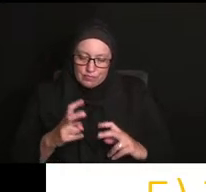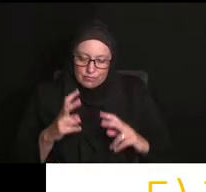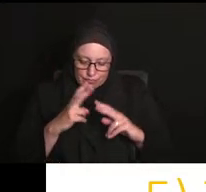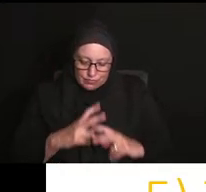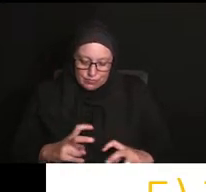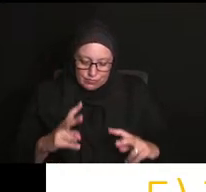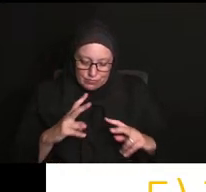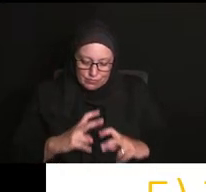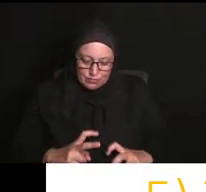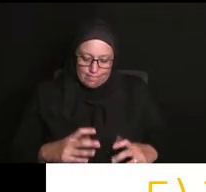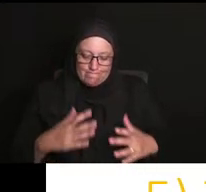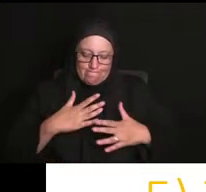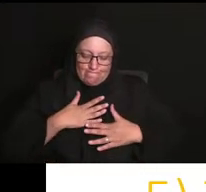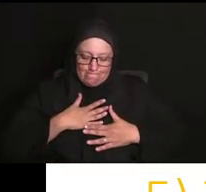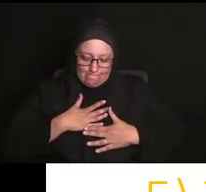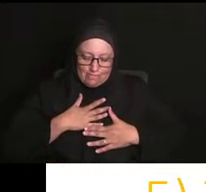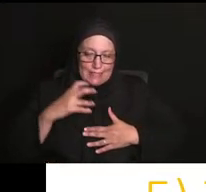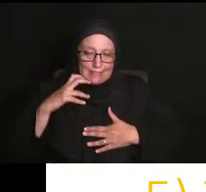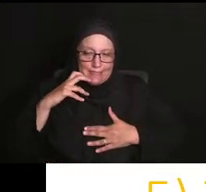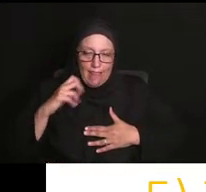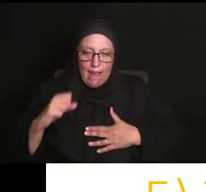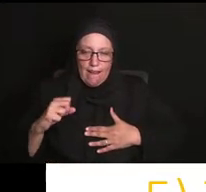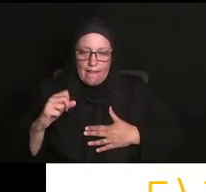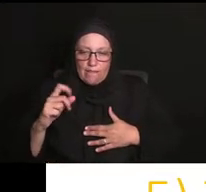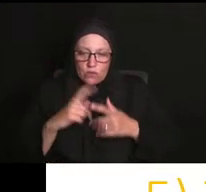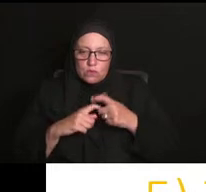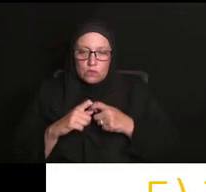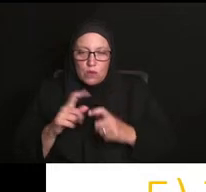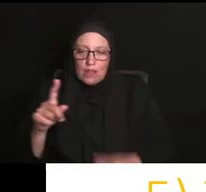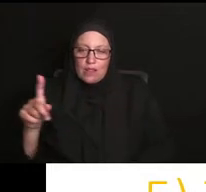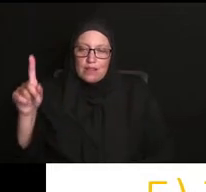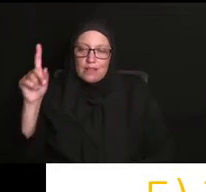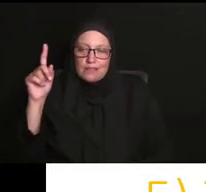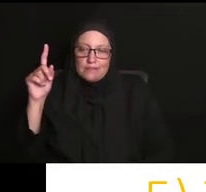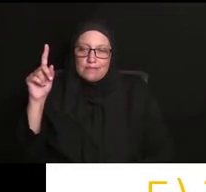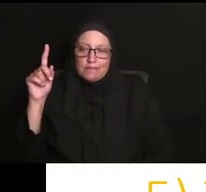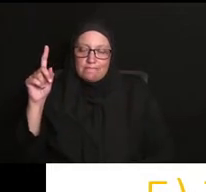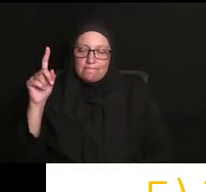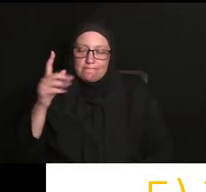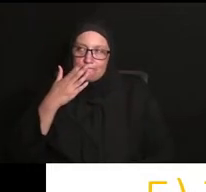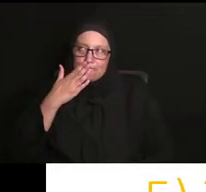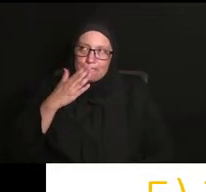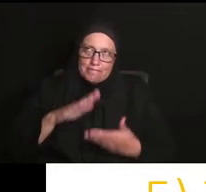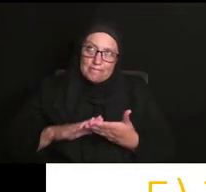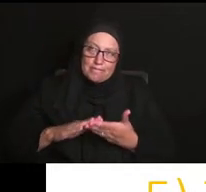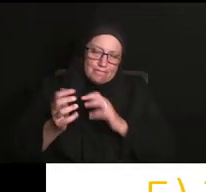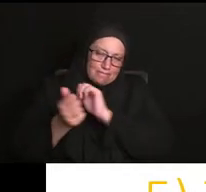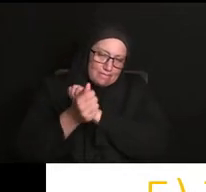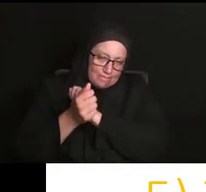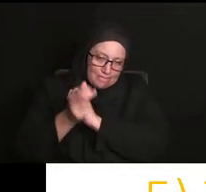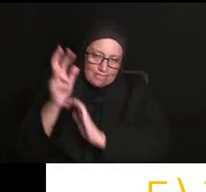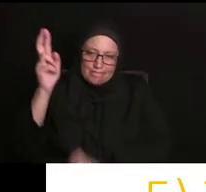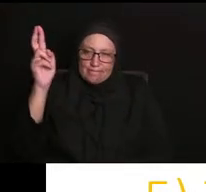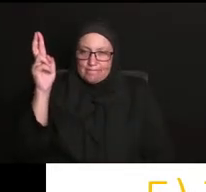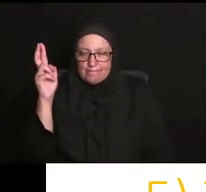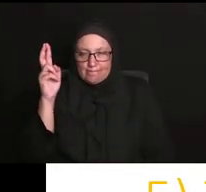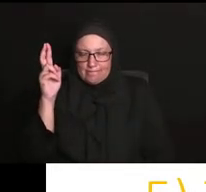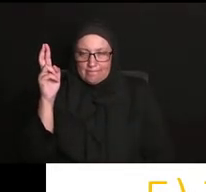of being a slave of Allah. If you can discover the reality of being a